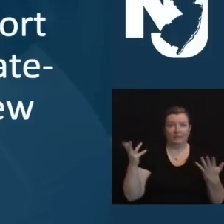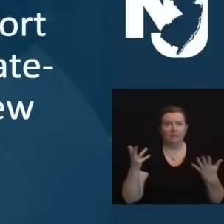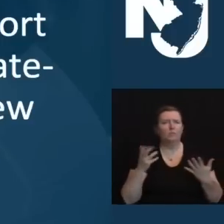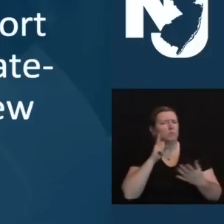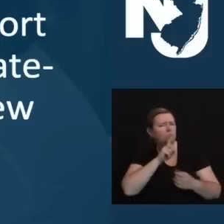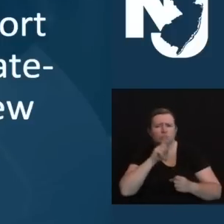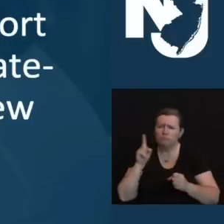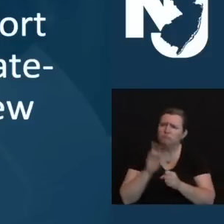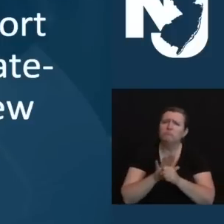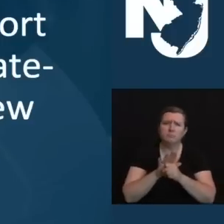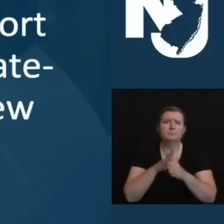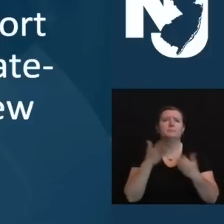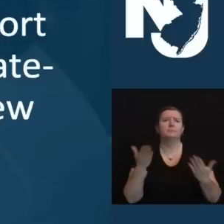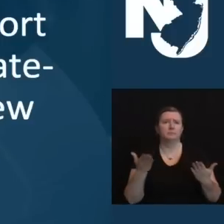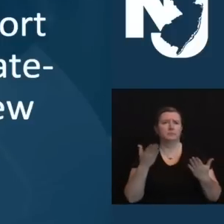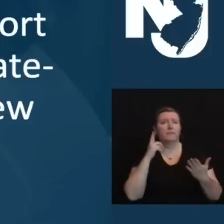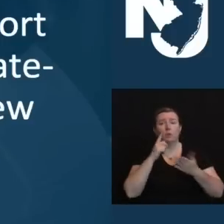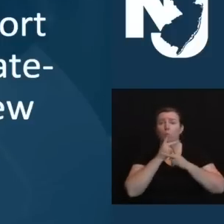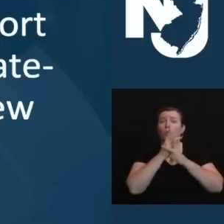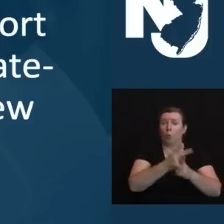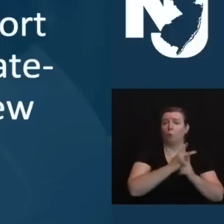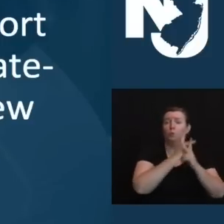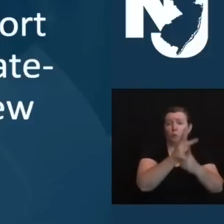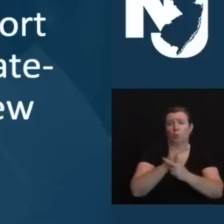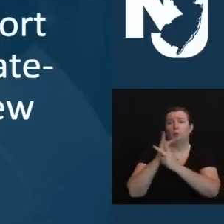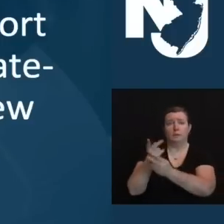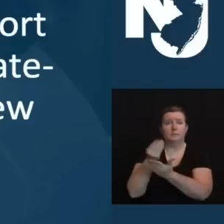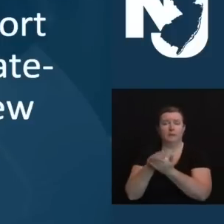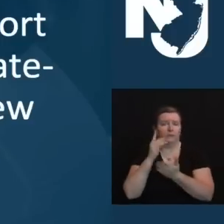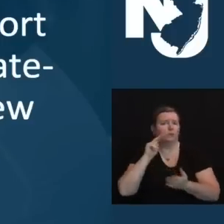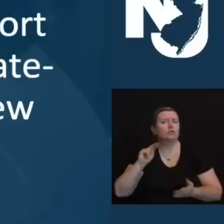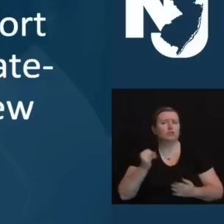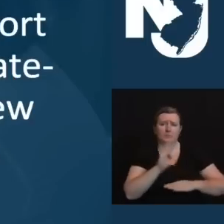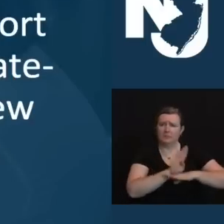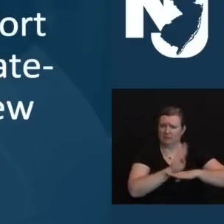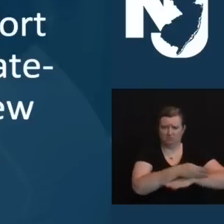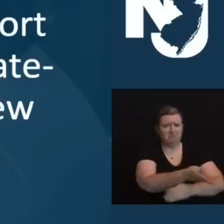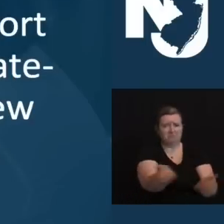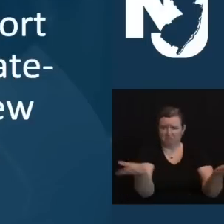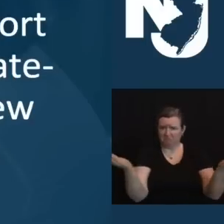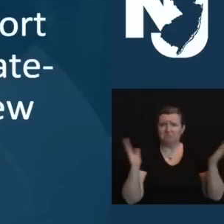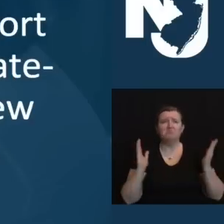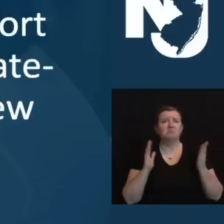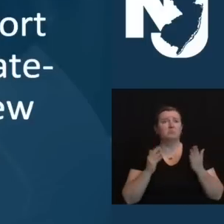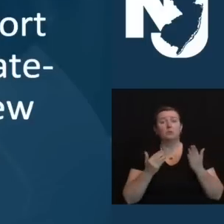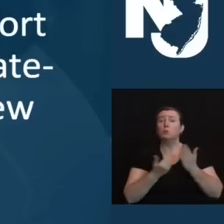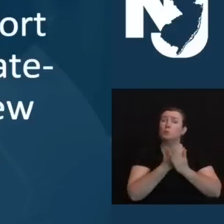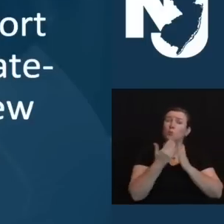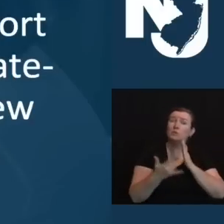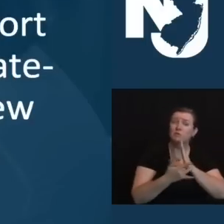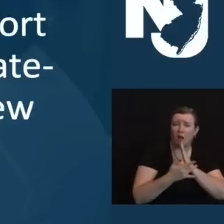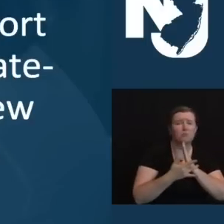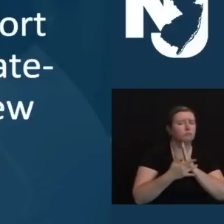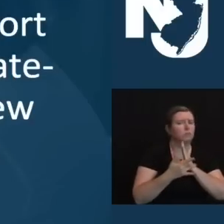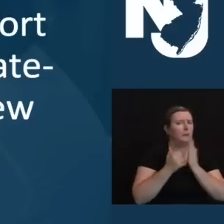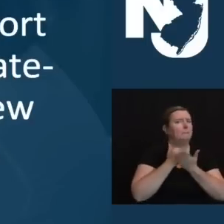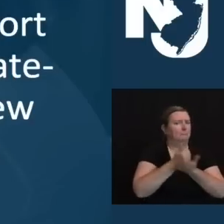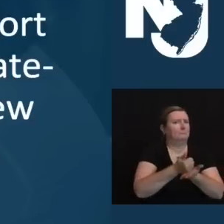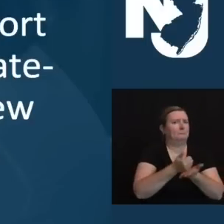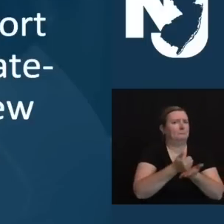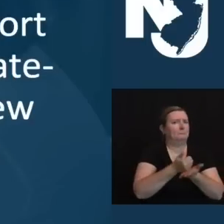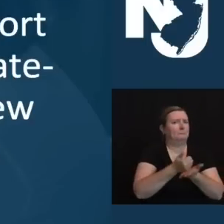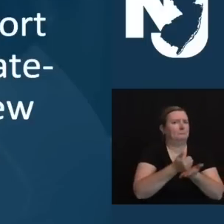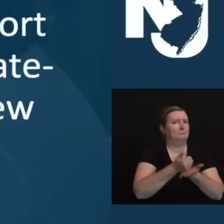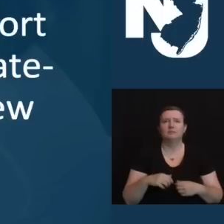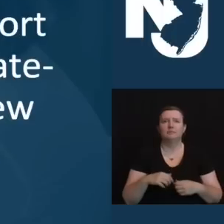working capital loans to New Jersey-based startups and new cutting-edge enterprises. And by working alongside investors as